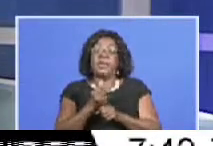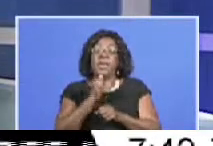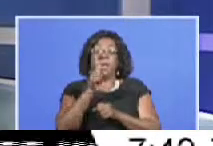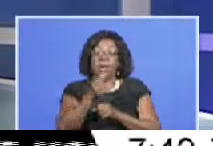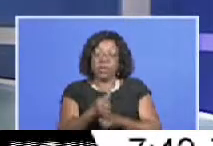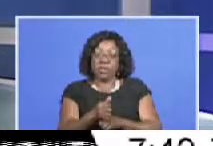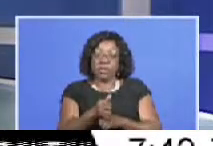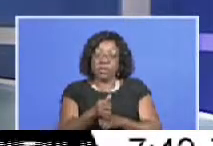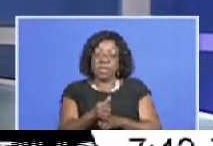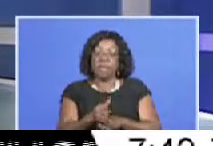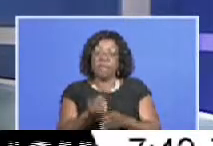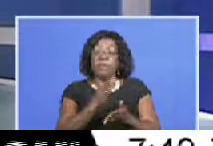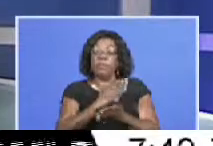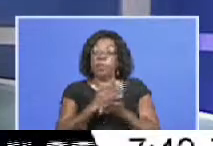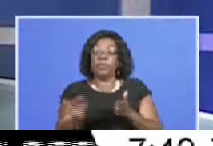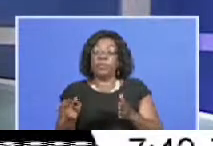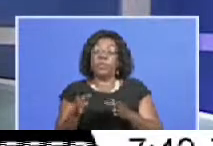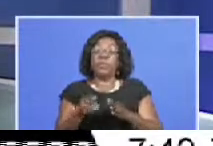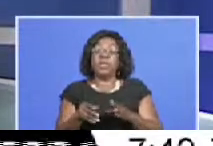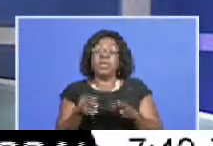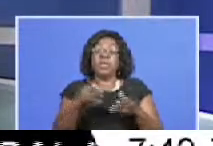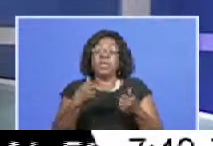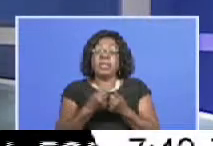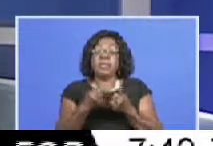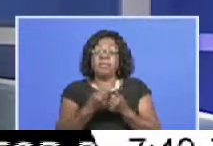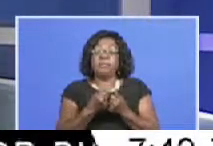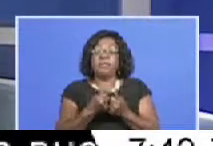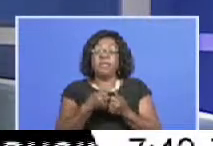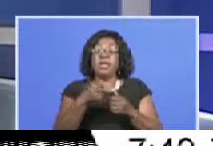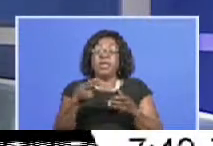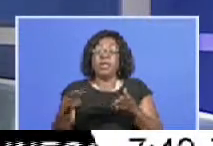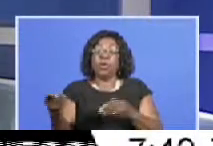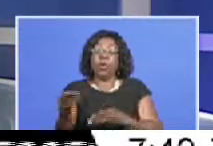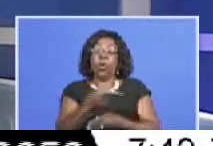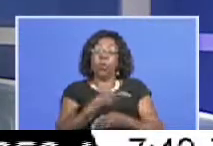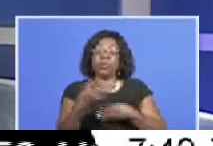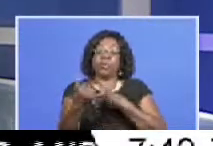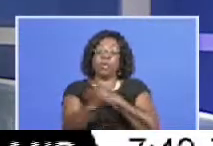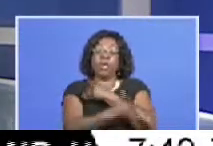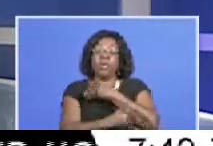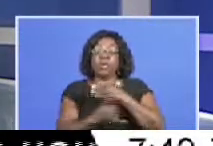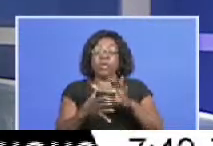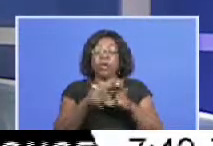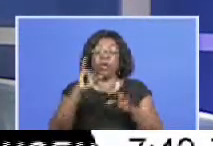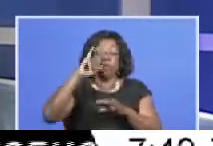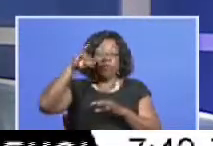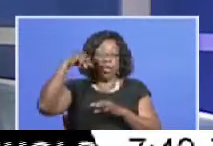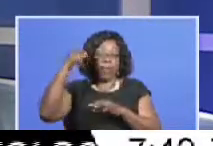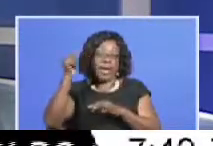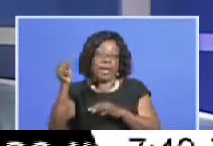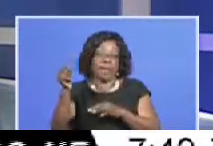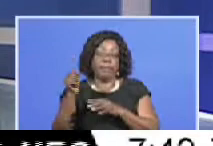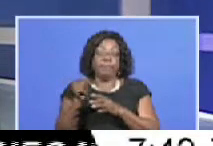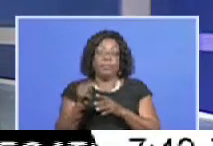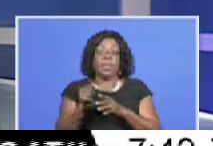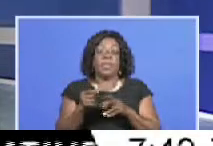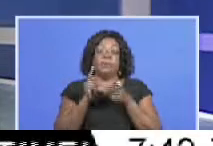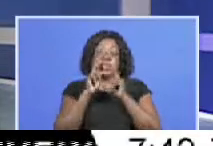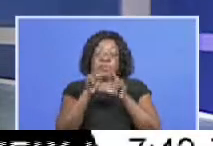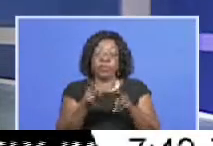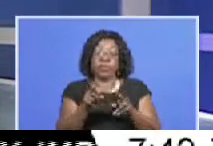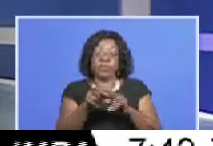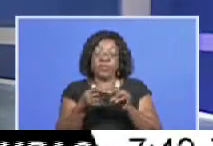Games until 2021 in host country Japan. Today, that decision sparked a response from the Bahamas Olympic Committee